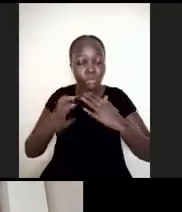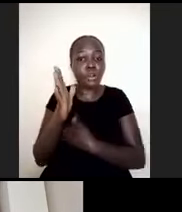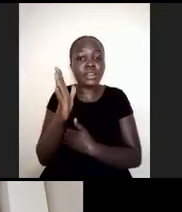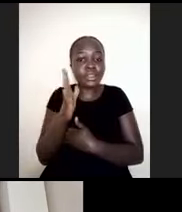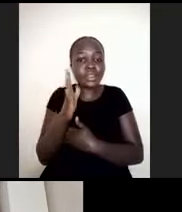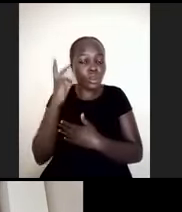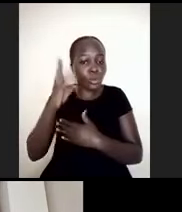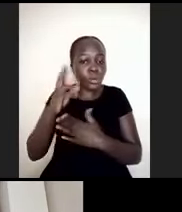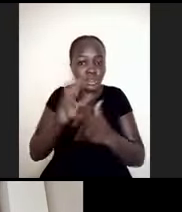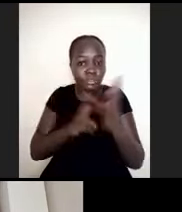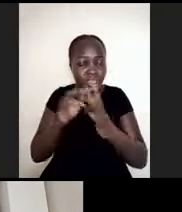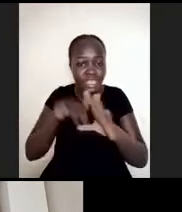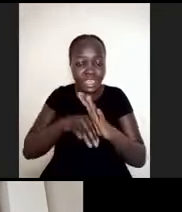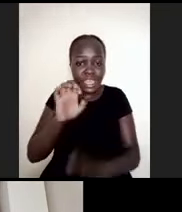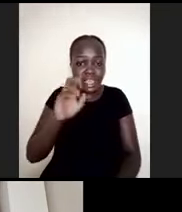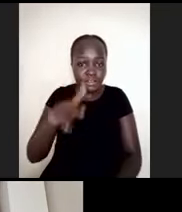it in